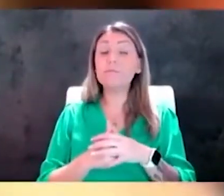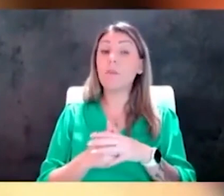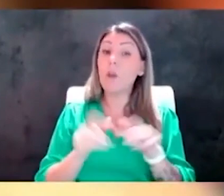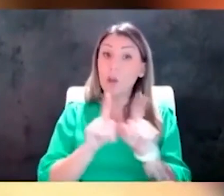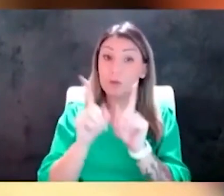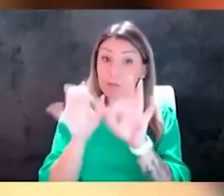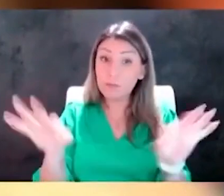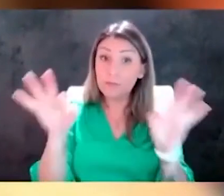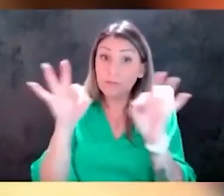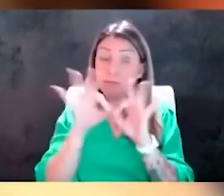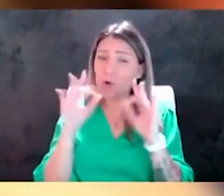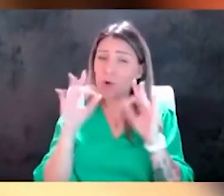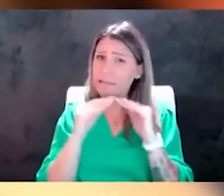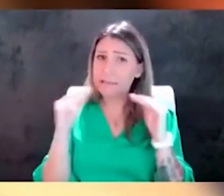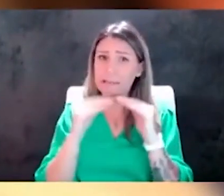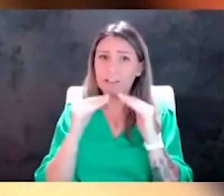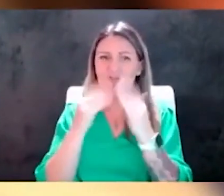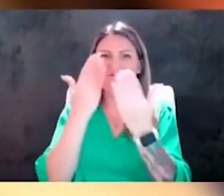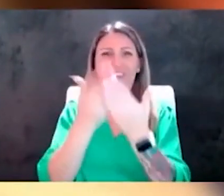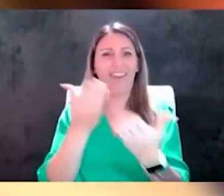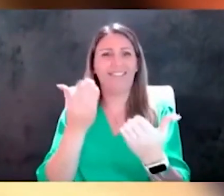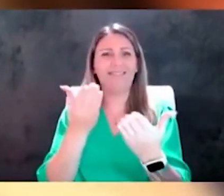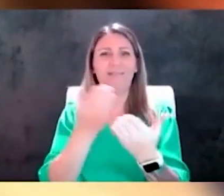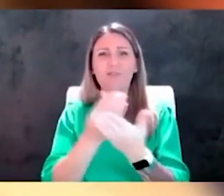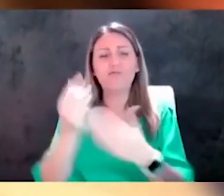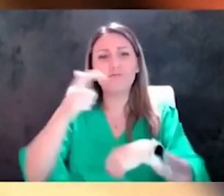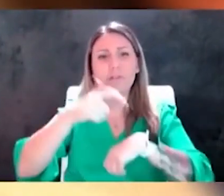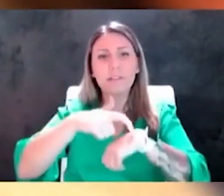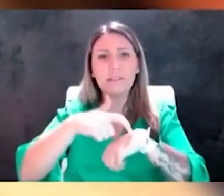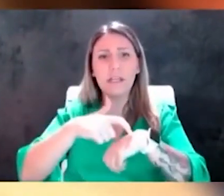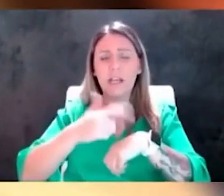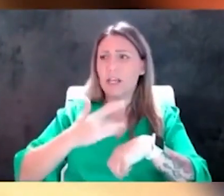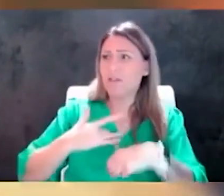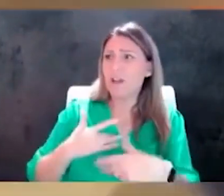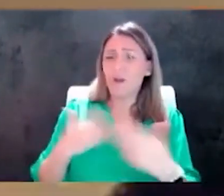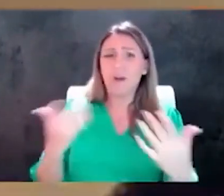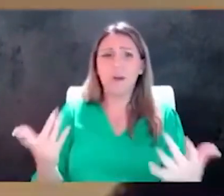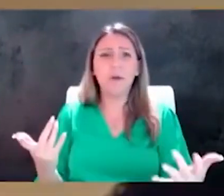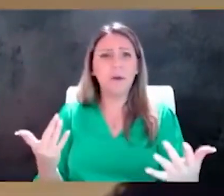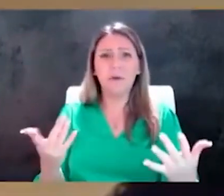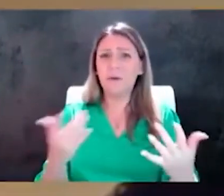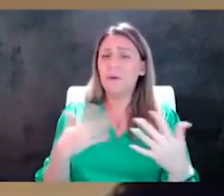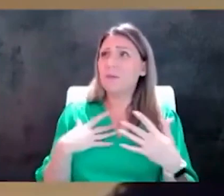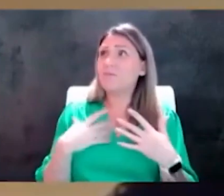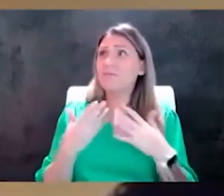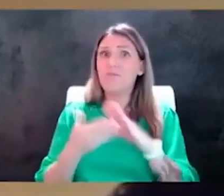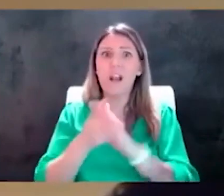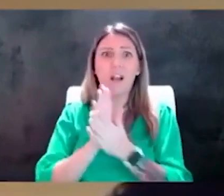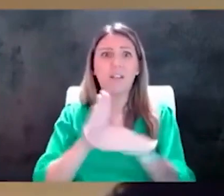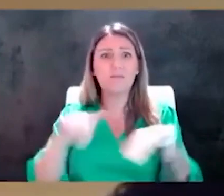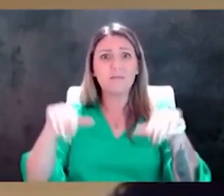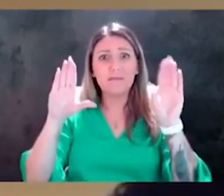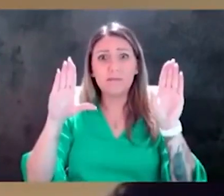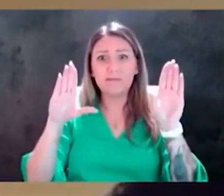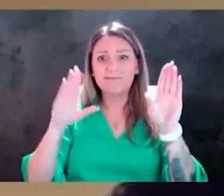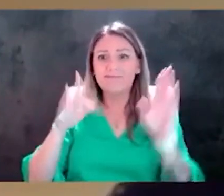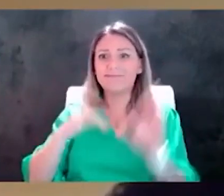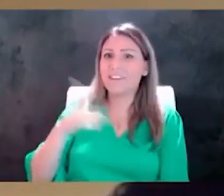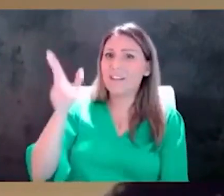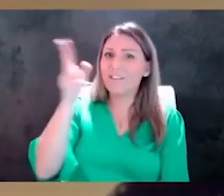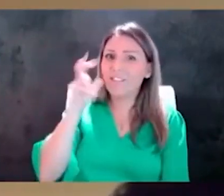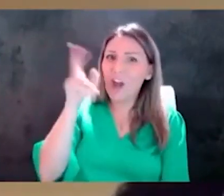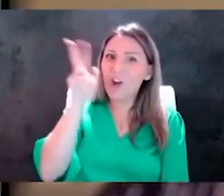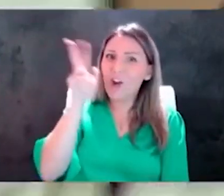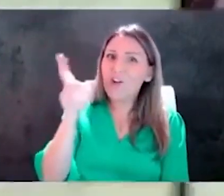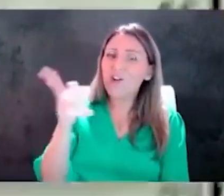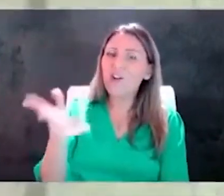gave Mikayla validation at a time she was feeling as if she was coming unmoored. I felt heard, and that was really,